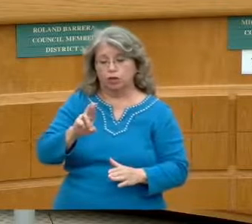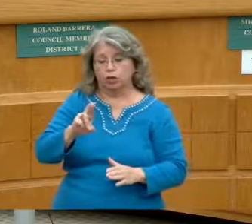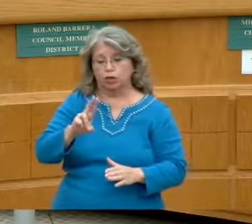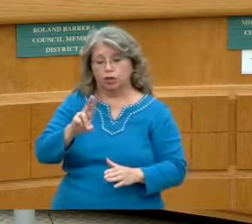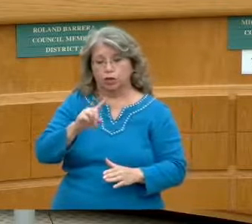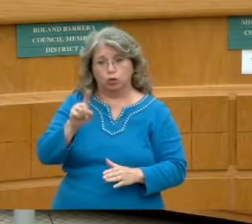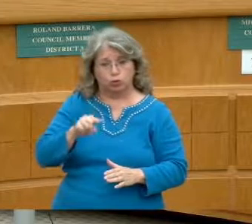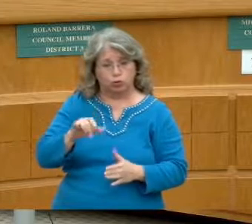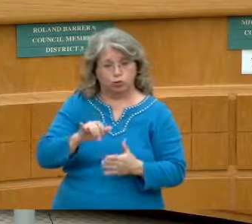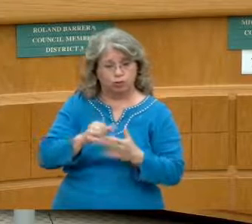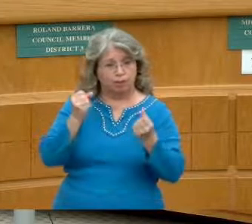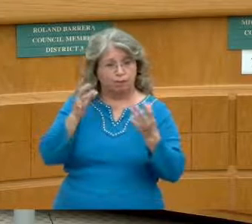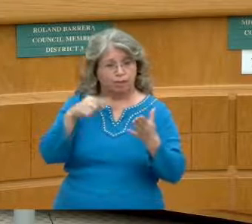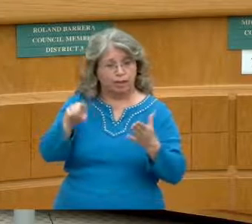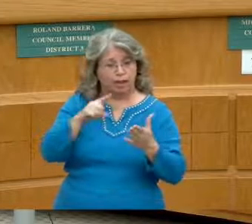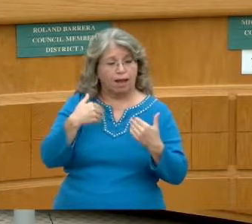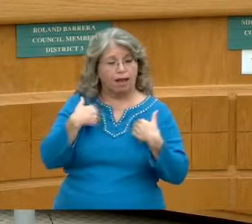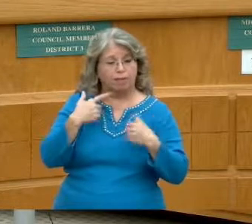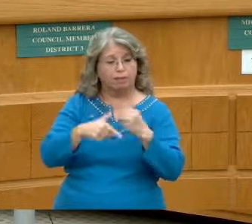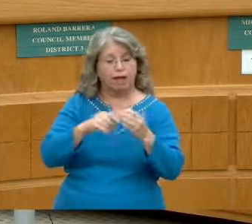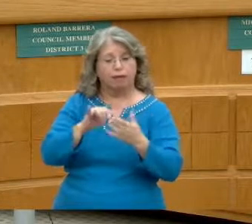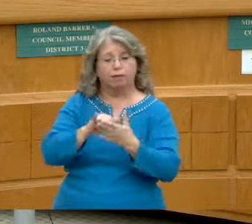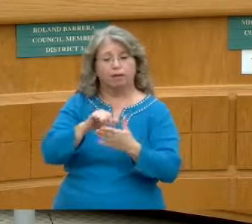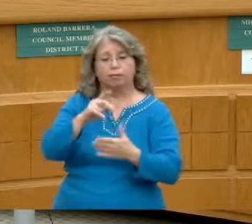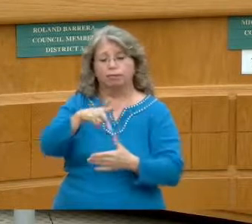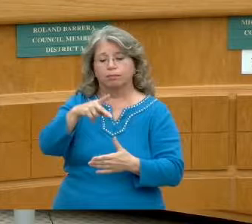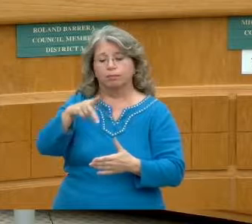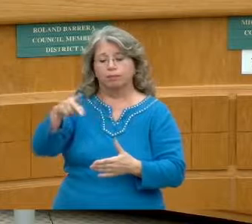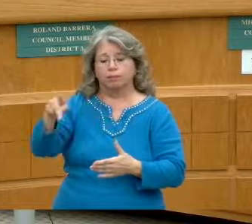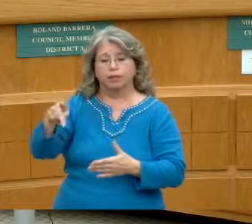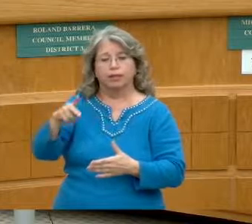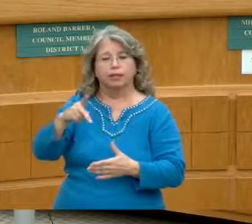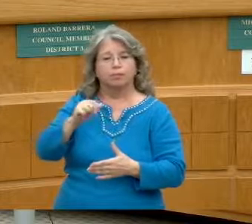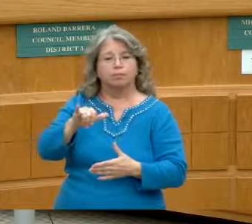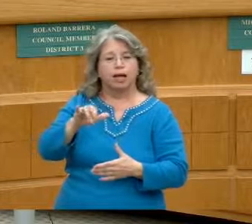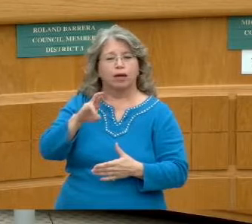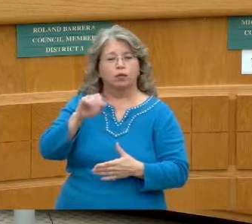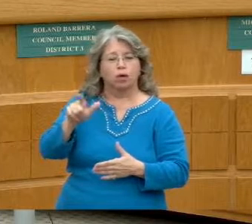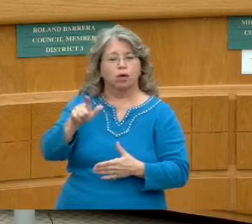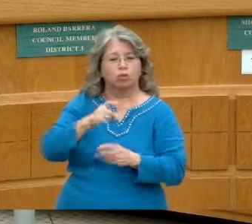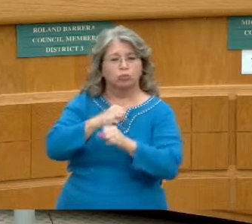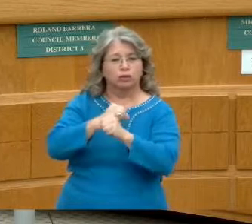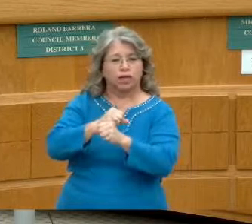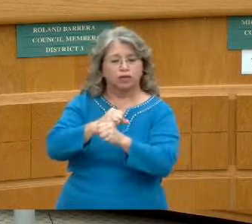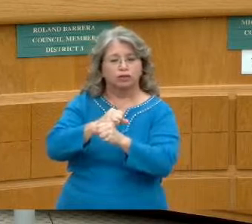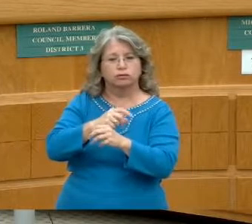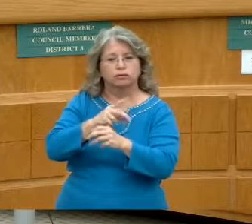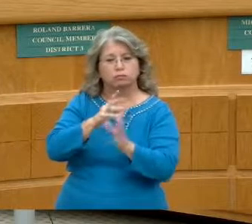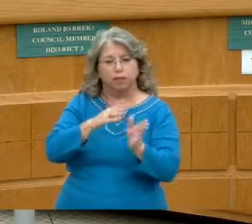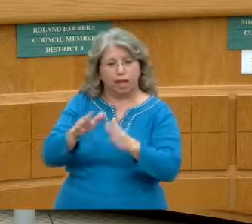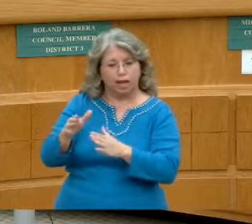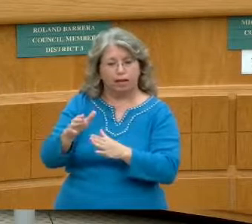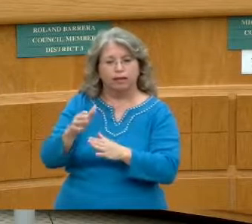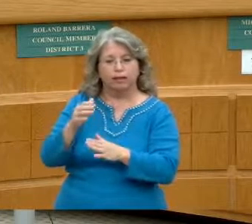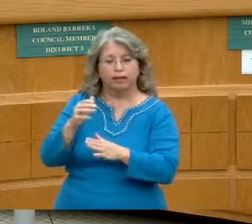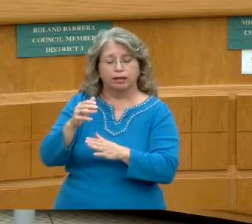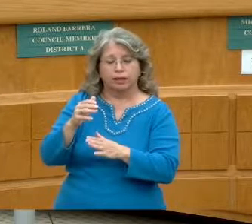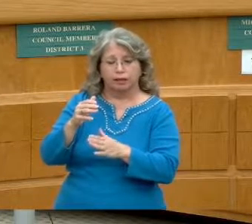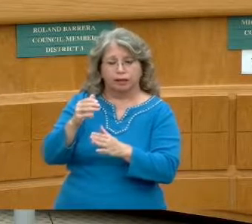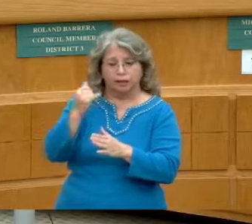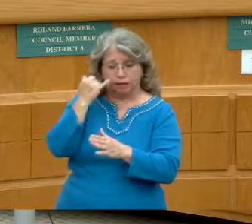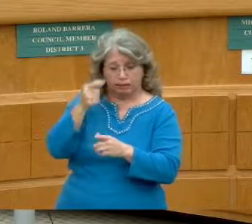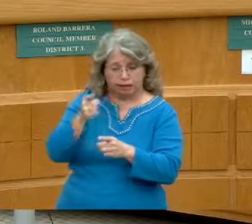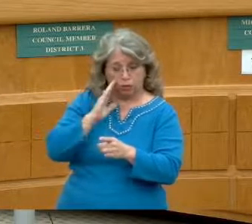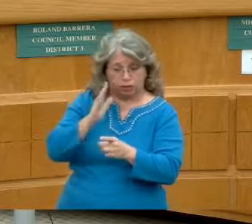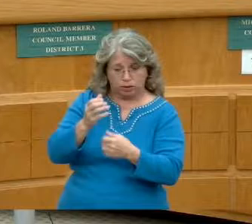concern that many had on the payroll protection plan, that if he would support, and he said he would,